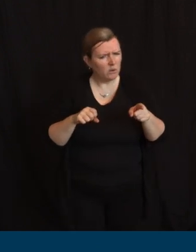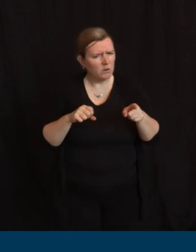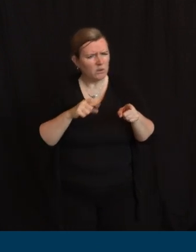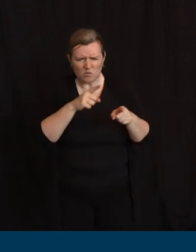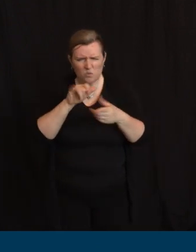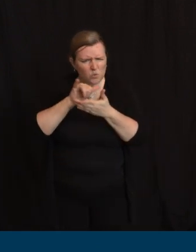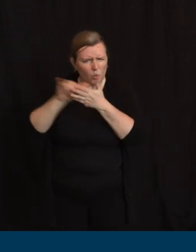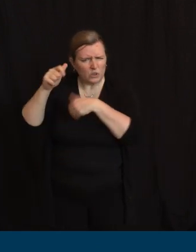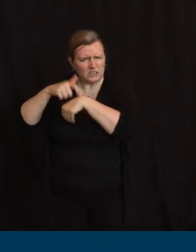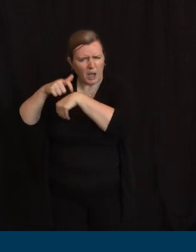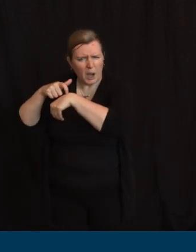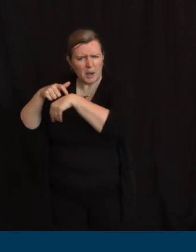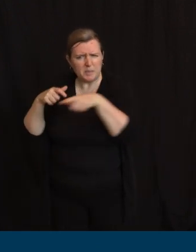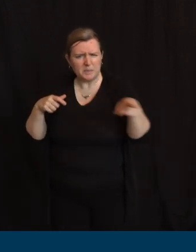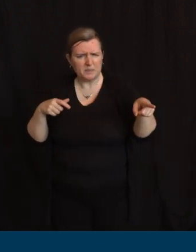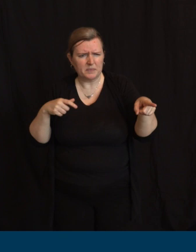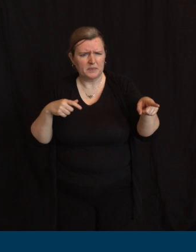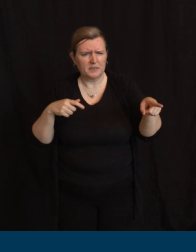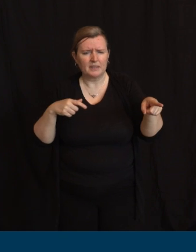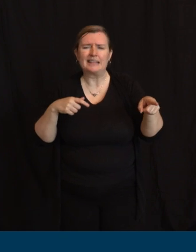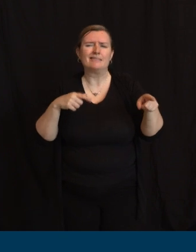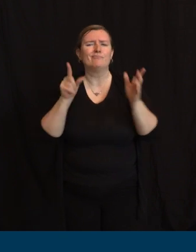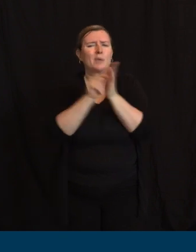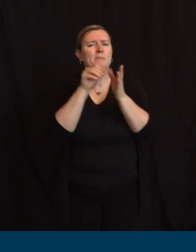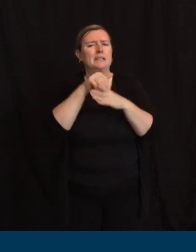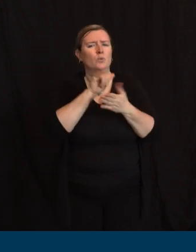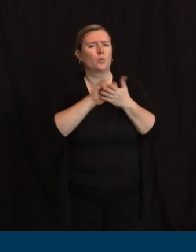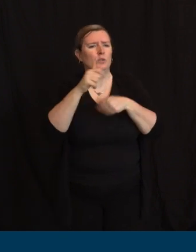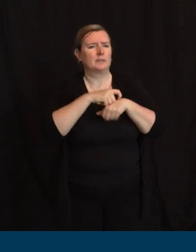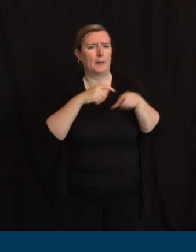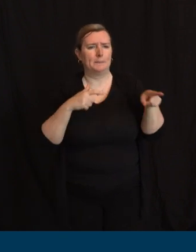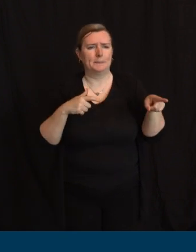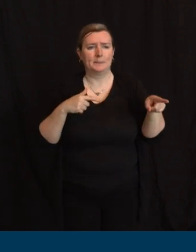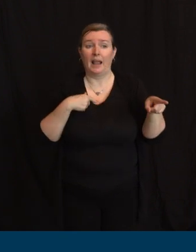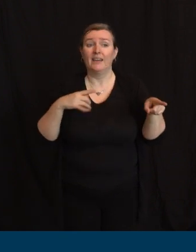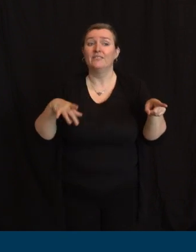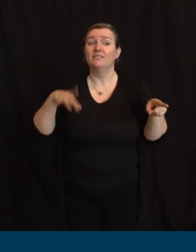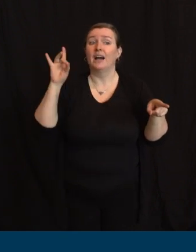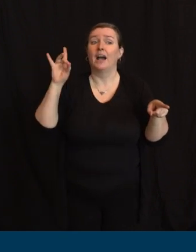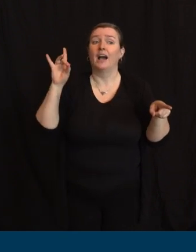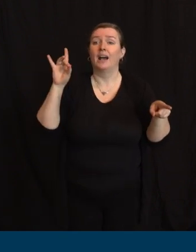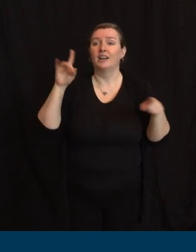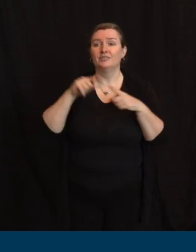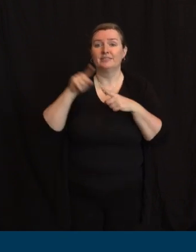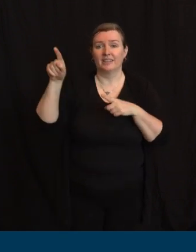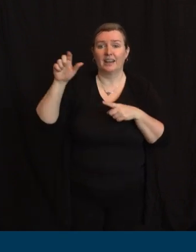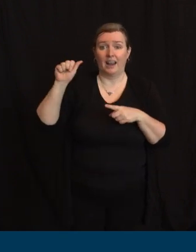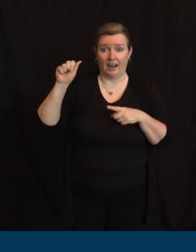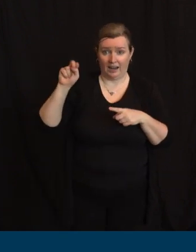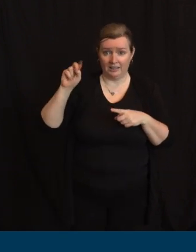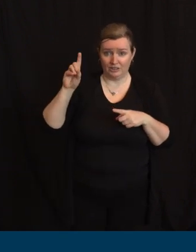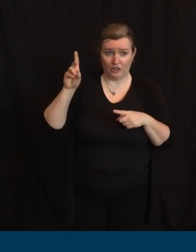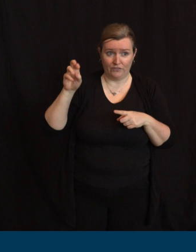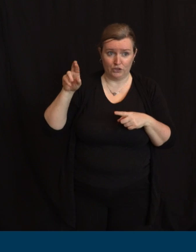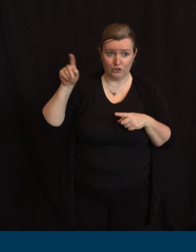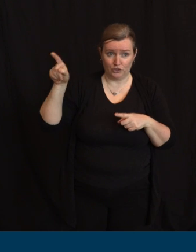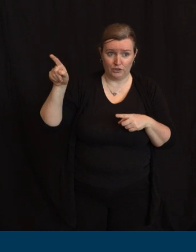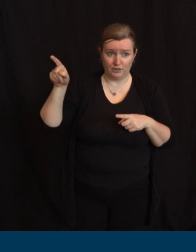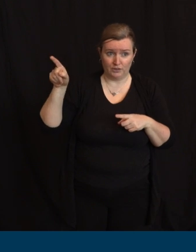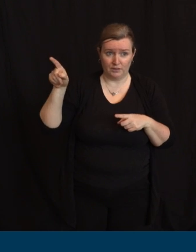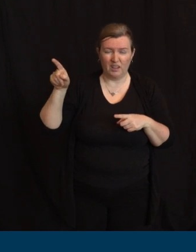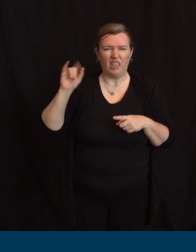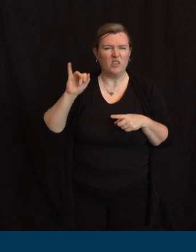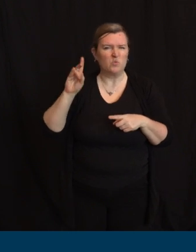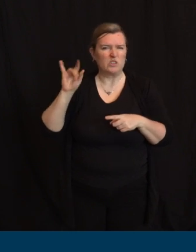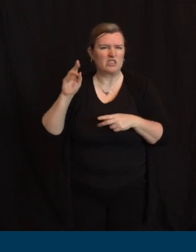found in Andover were the inappropriate incident that Commissioner Berzicelli referenced during the Tuesday briefing.